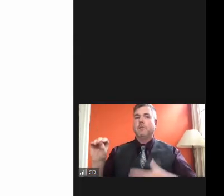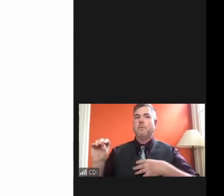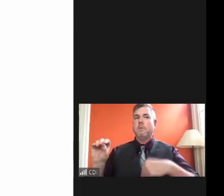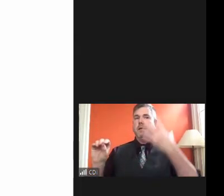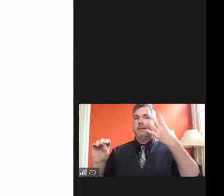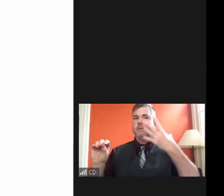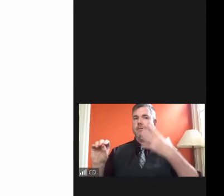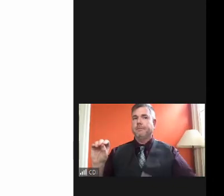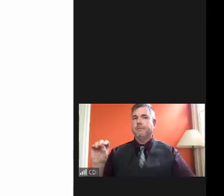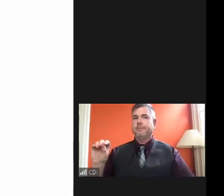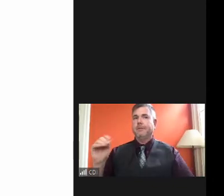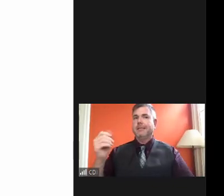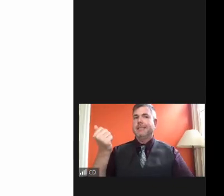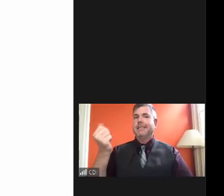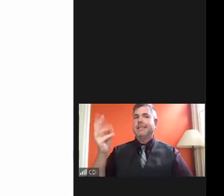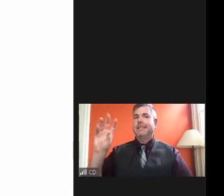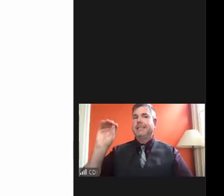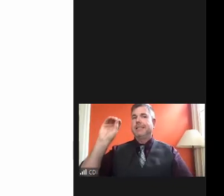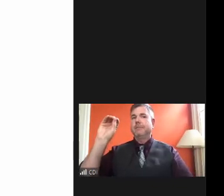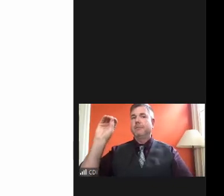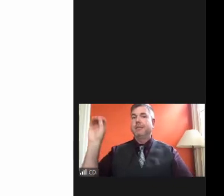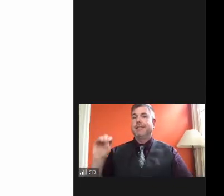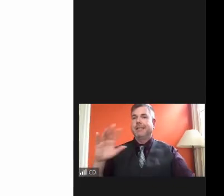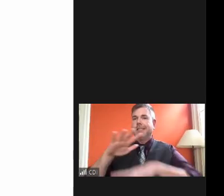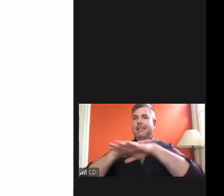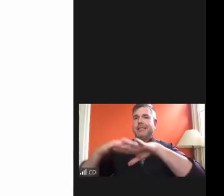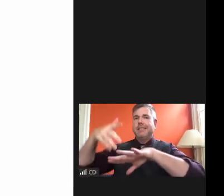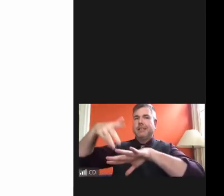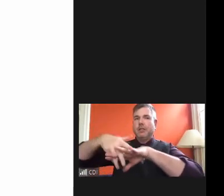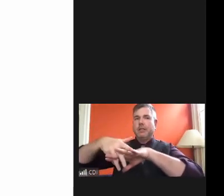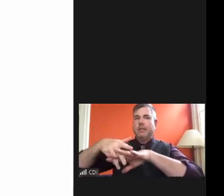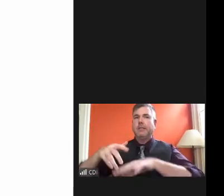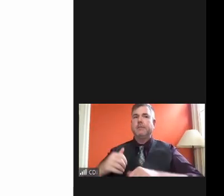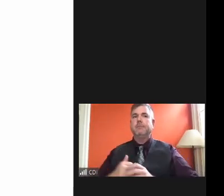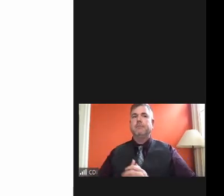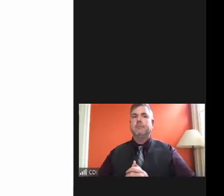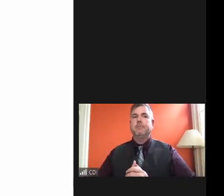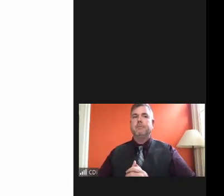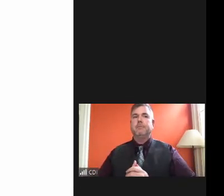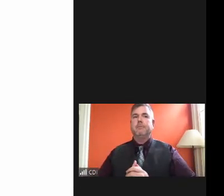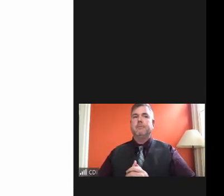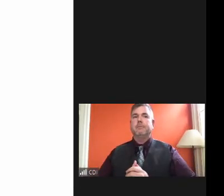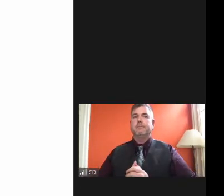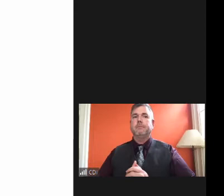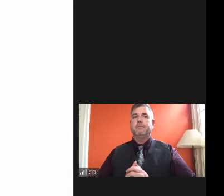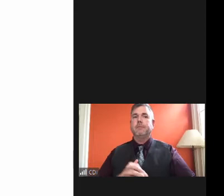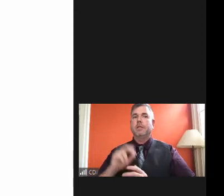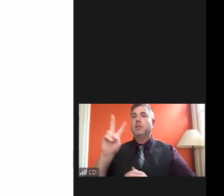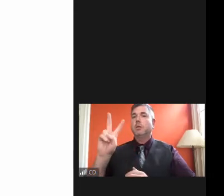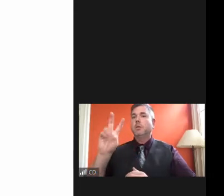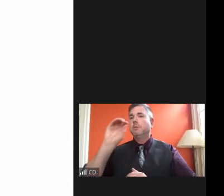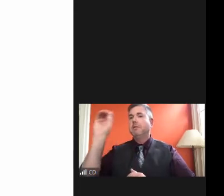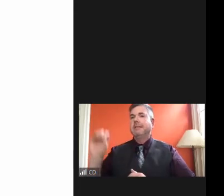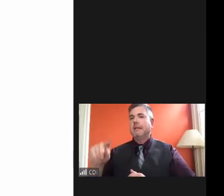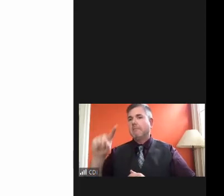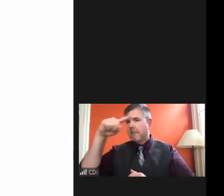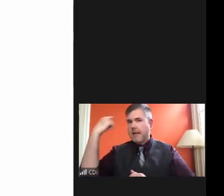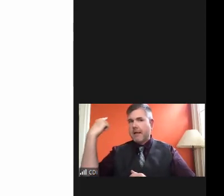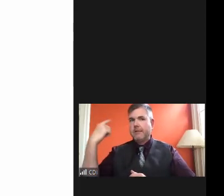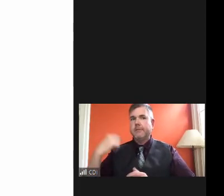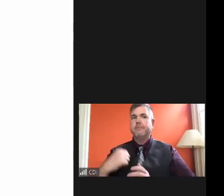American, and 4% other. In terms of our cases, we have 78% of our cases are people who identify